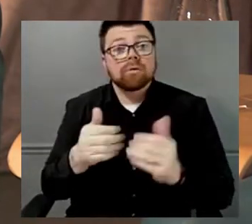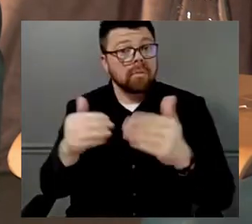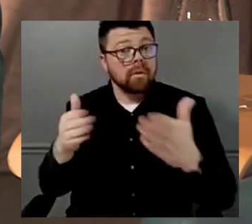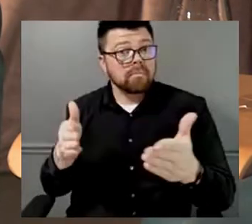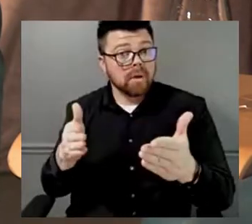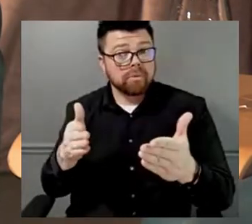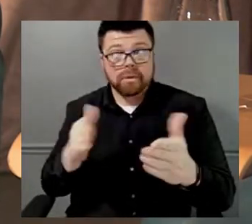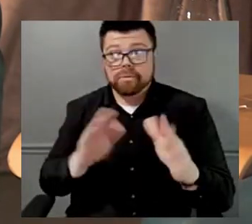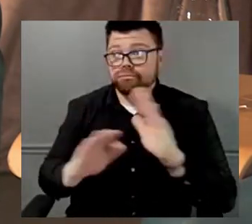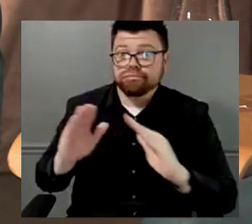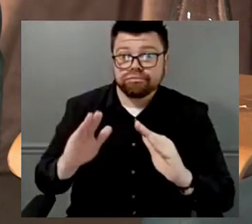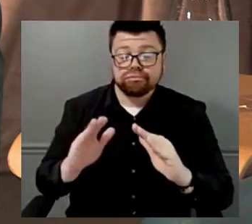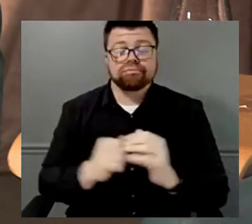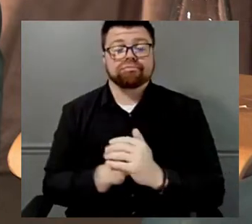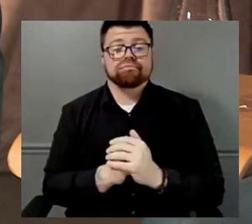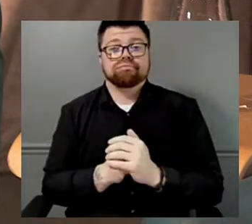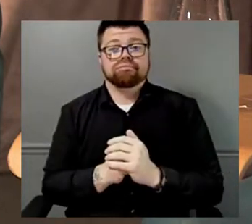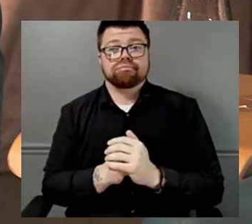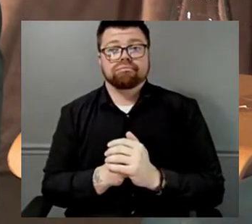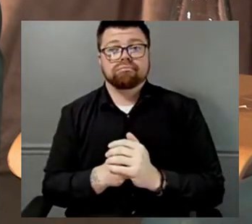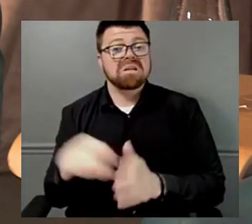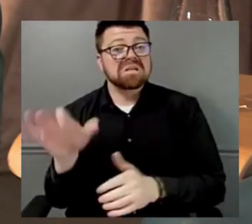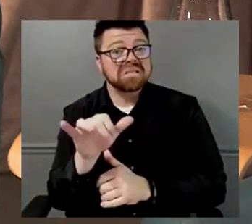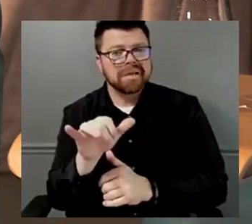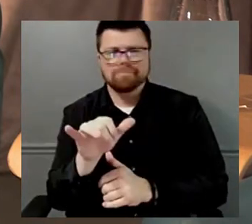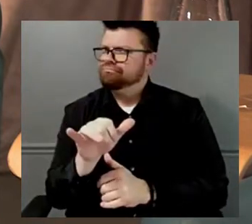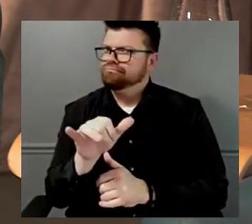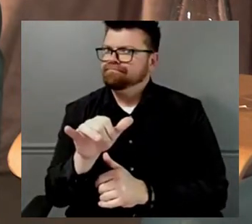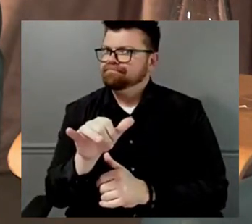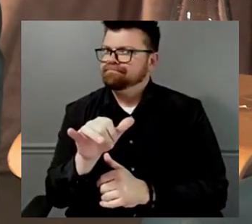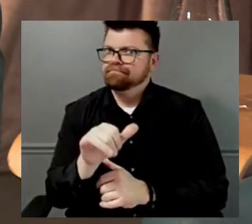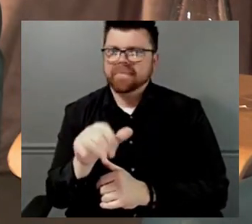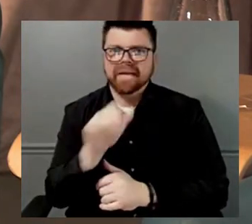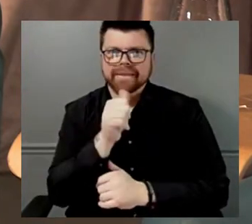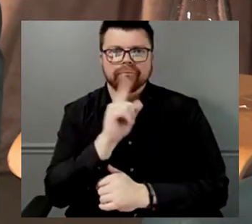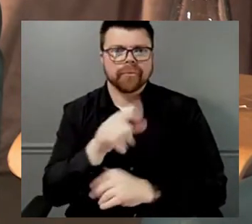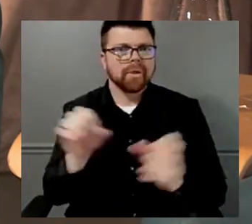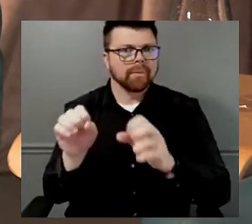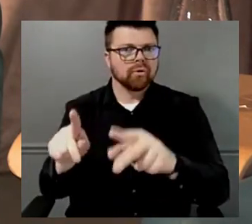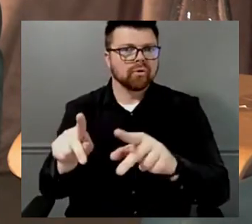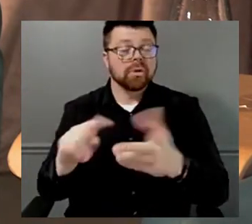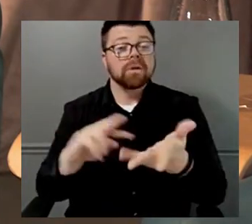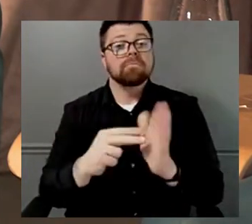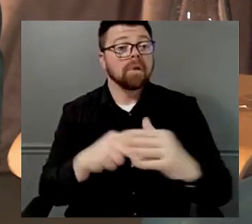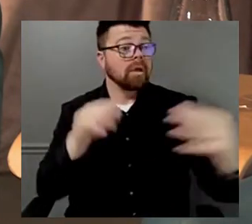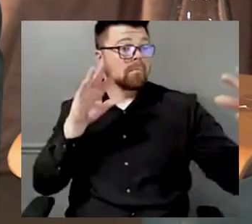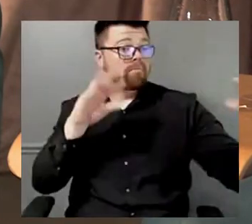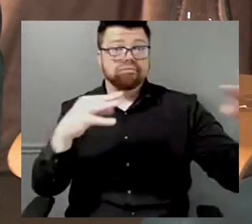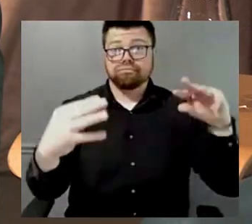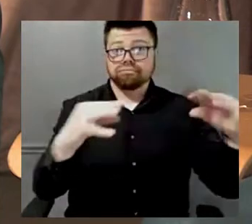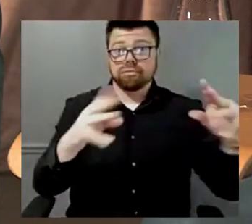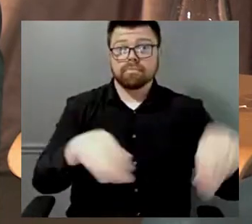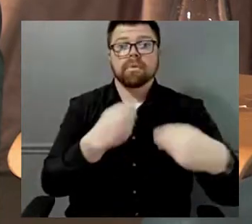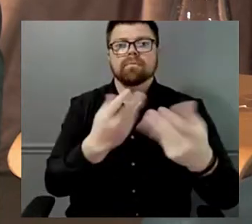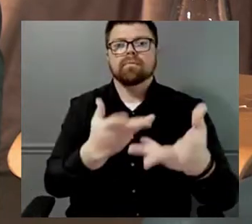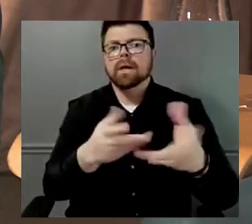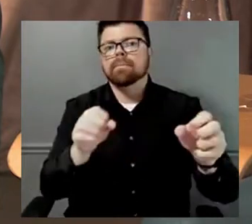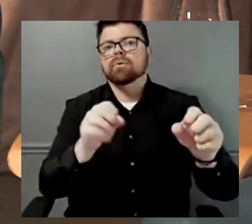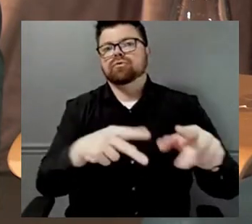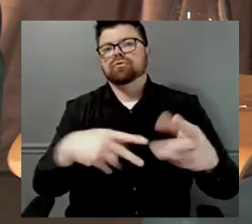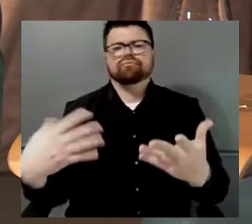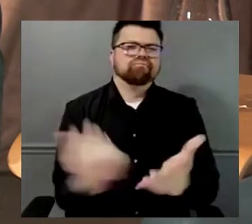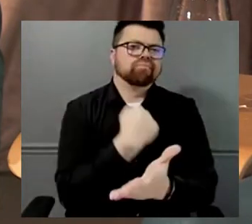there isn't that real opportunity. Mm-hmm. The cameras provide the opportunity for explanation